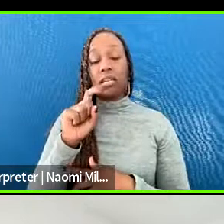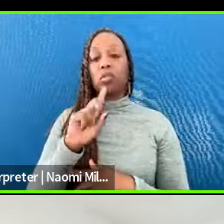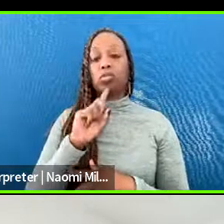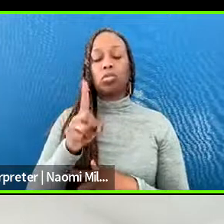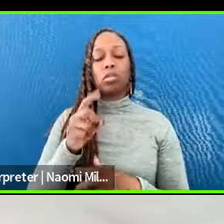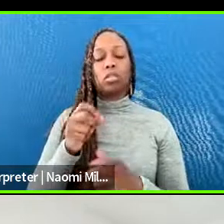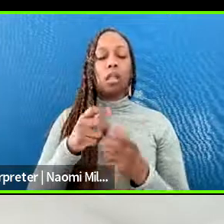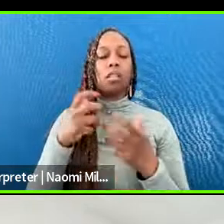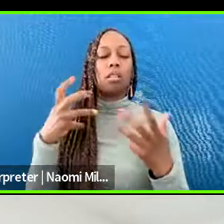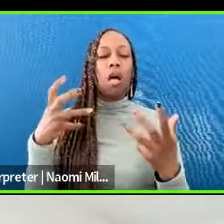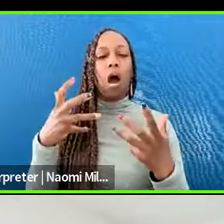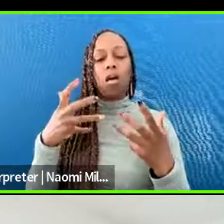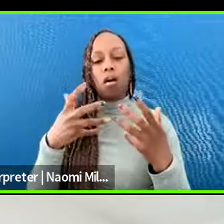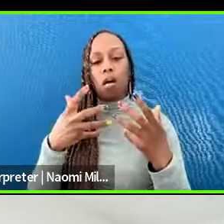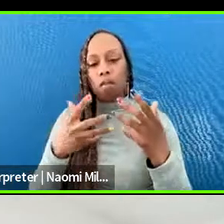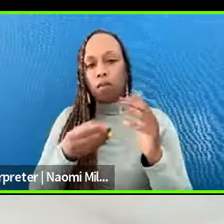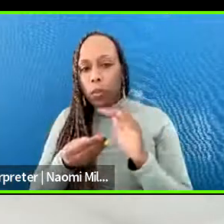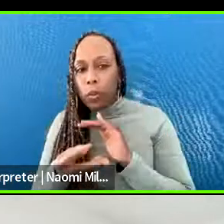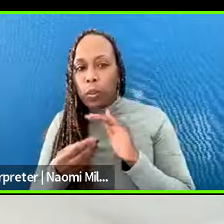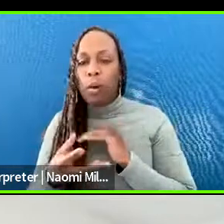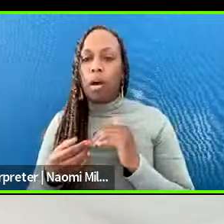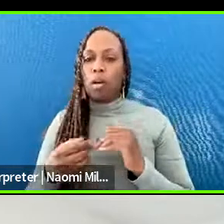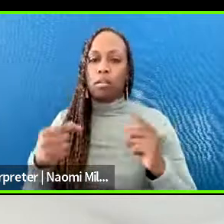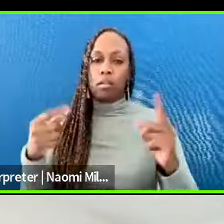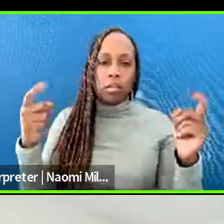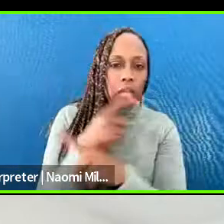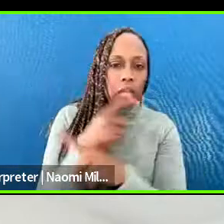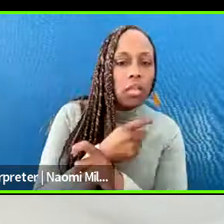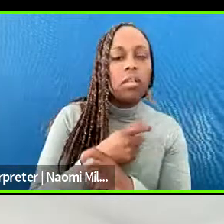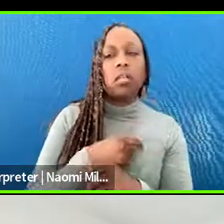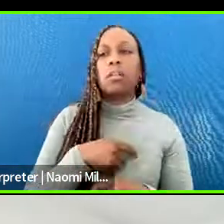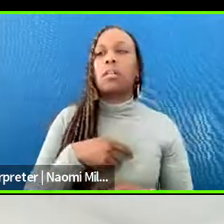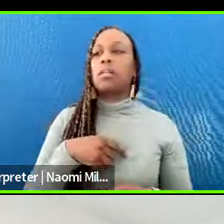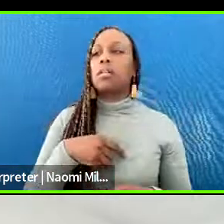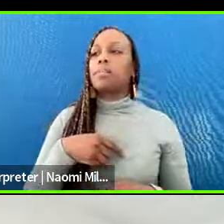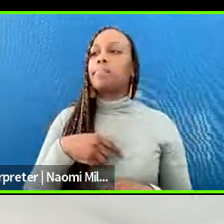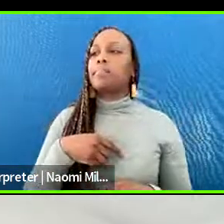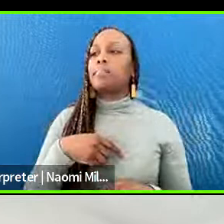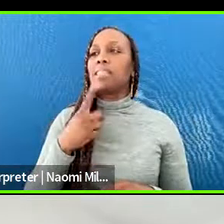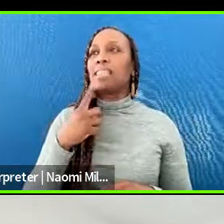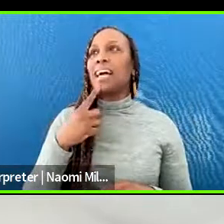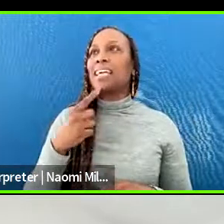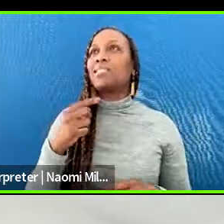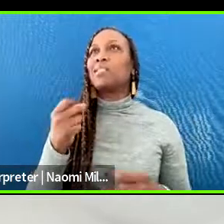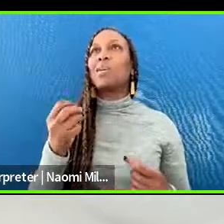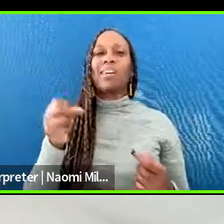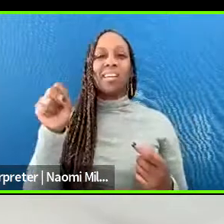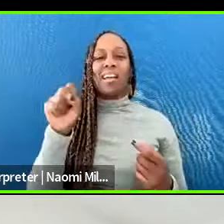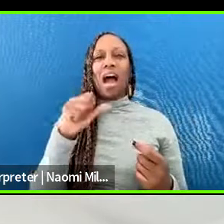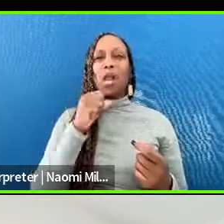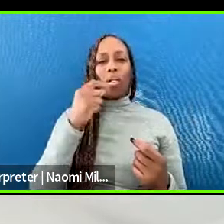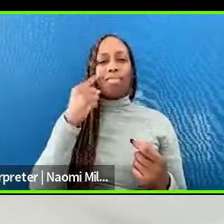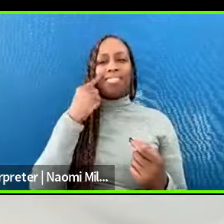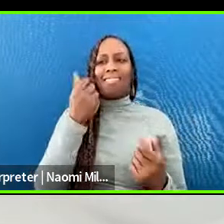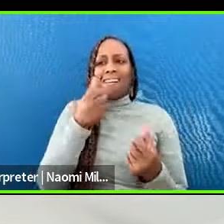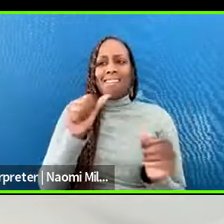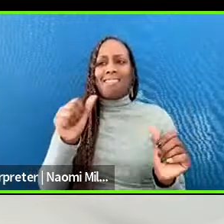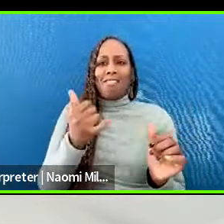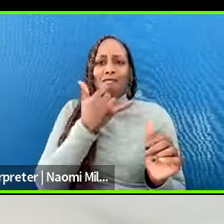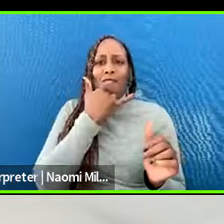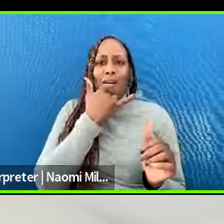and complexity. And you know, so I don't think that there's anything wrong with